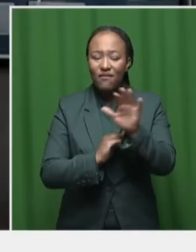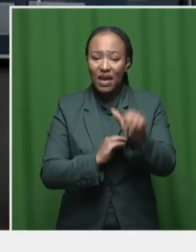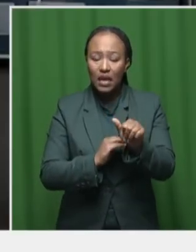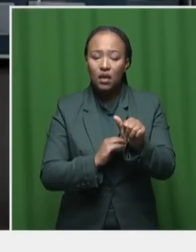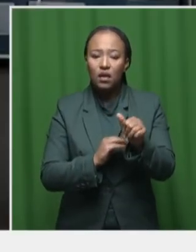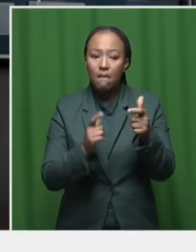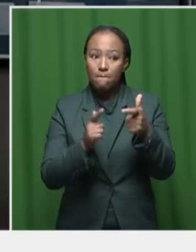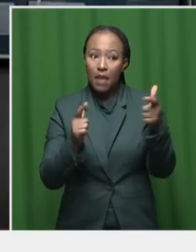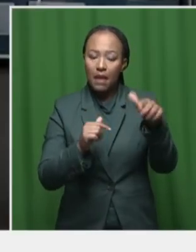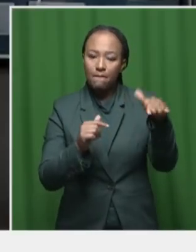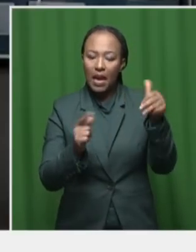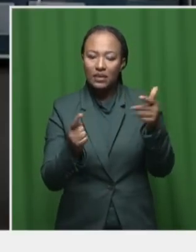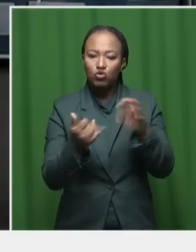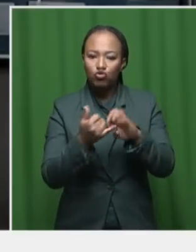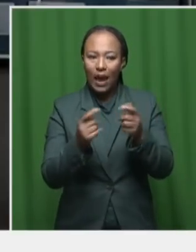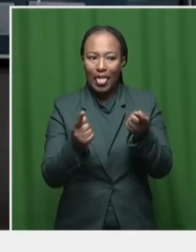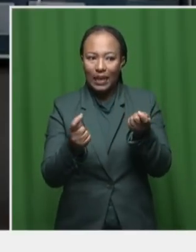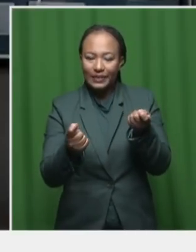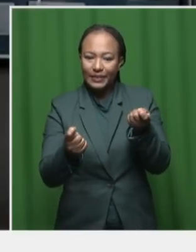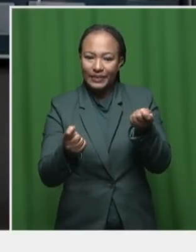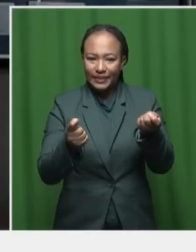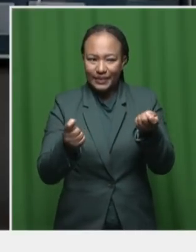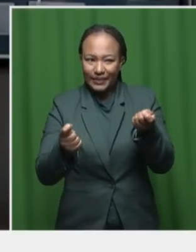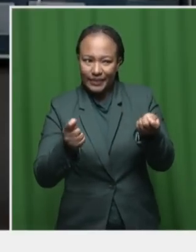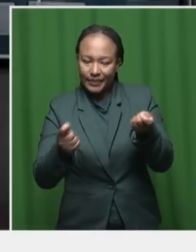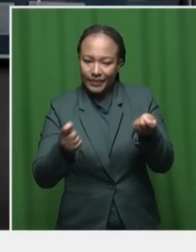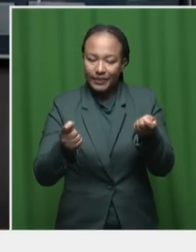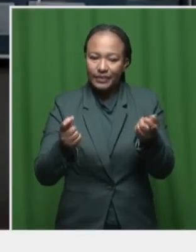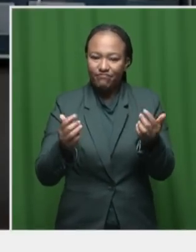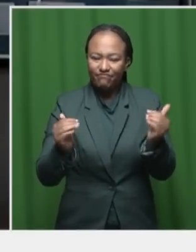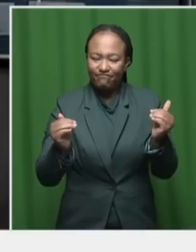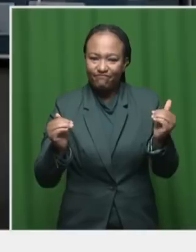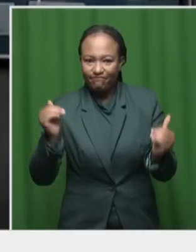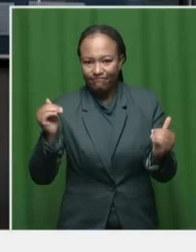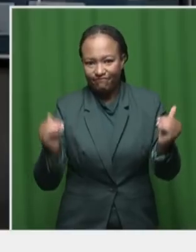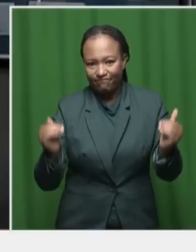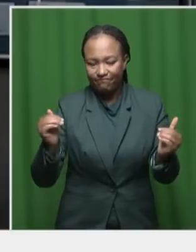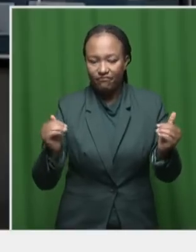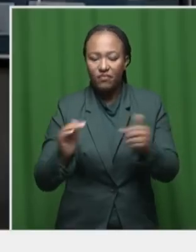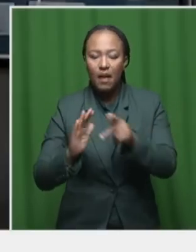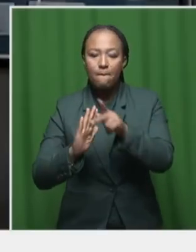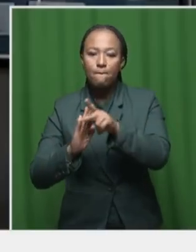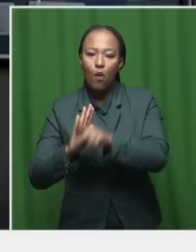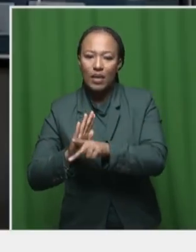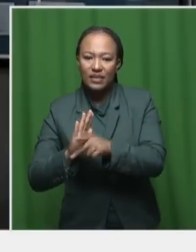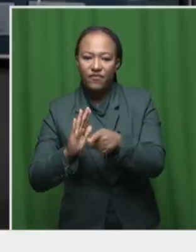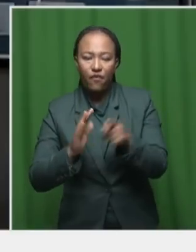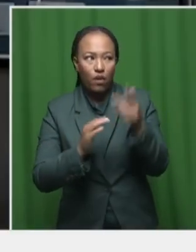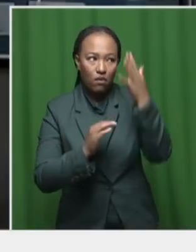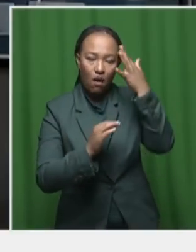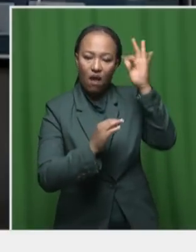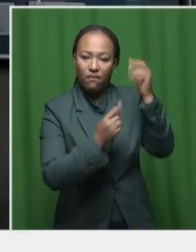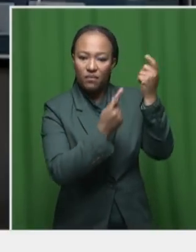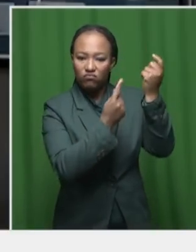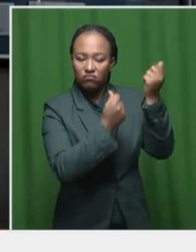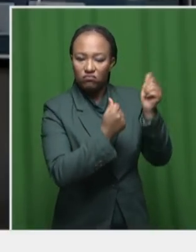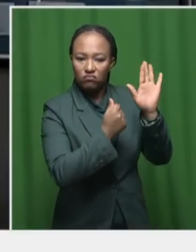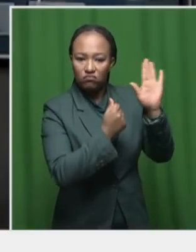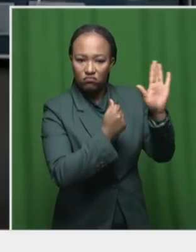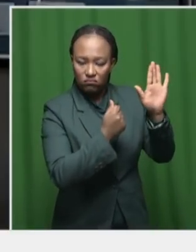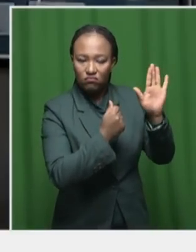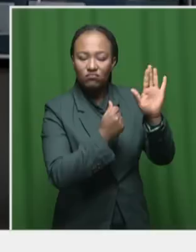back on inflation by increasing interest rates. So we've got these two policies in South Africa: fiscal policy, which is